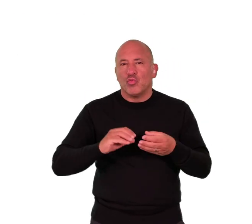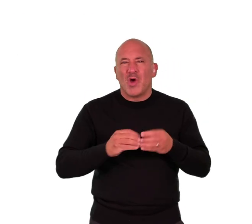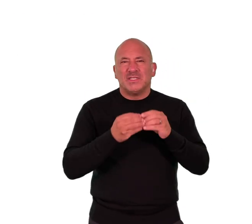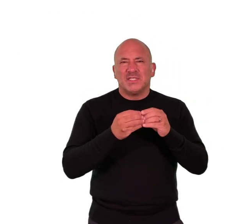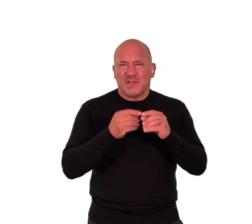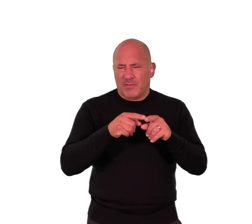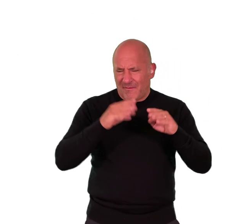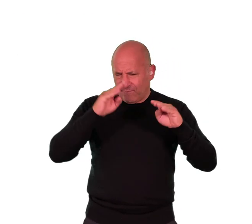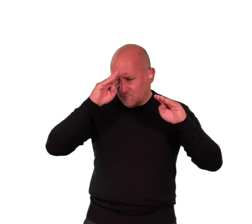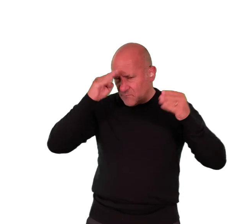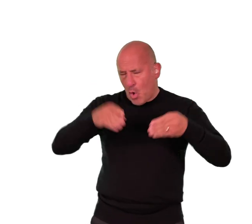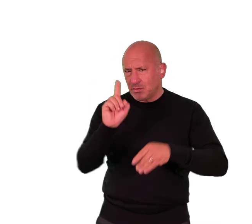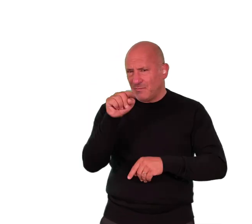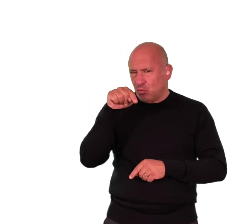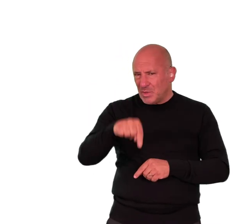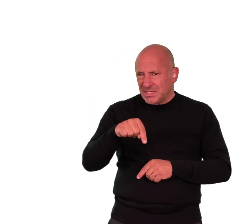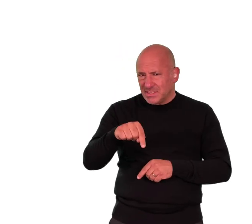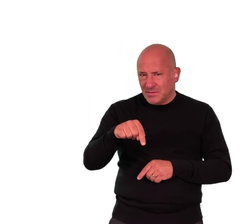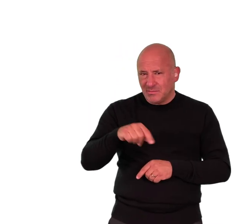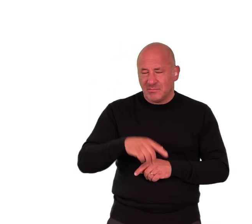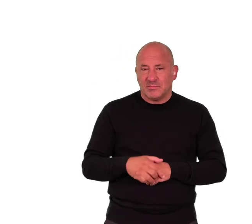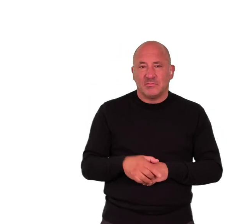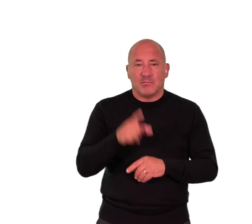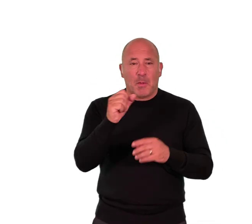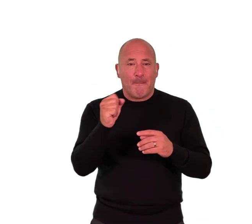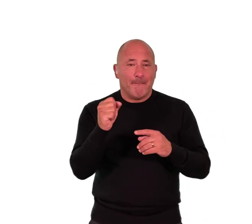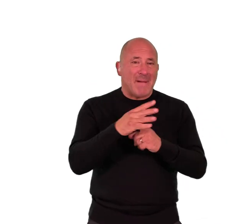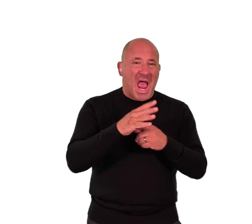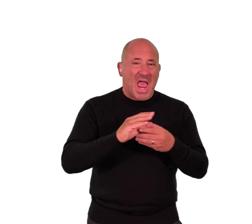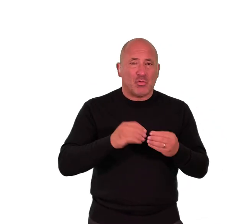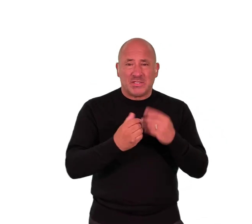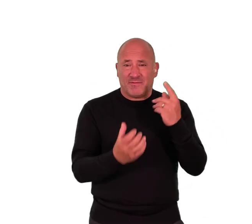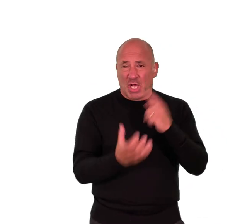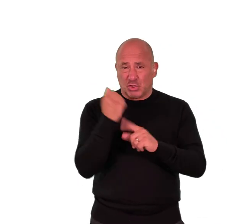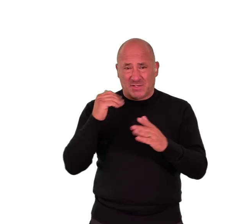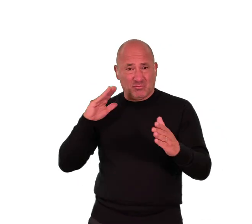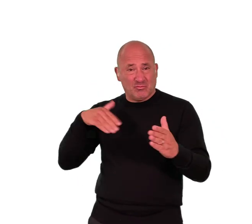about exhibitions, productions, publications, recordings.